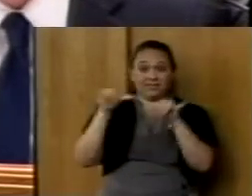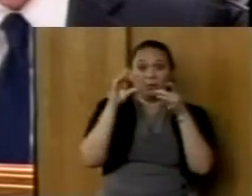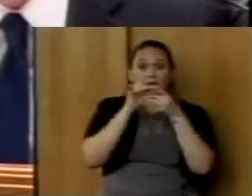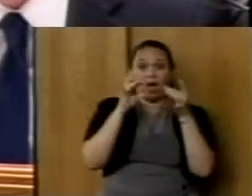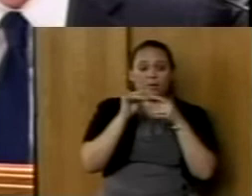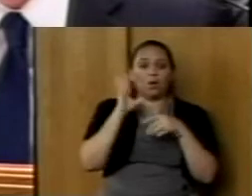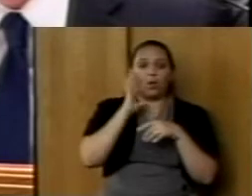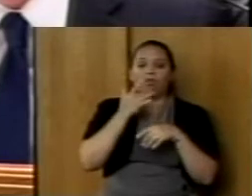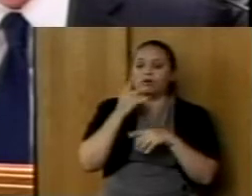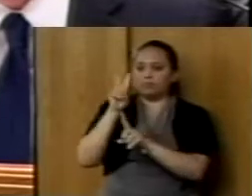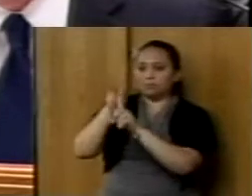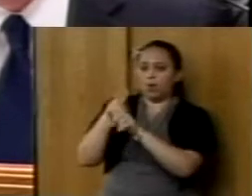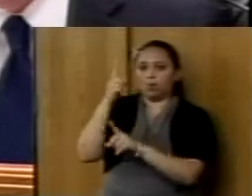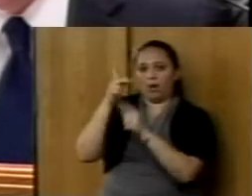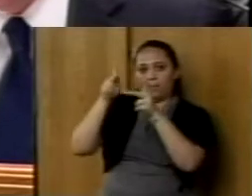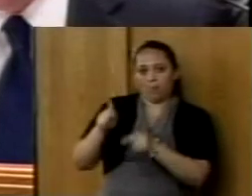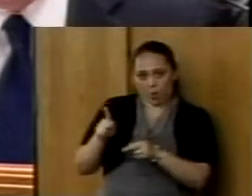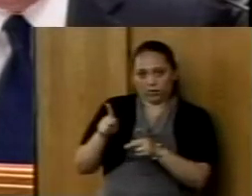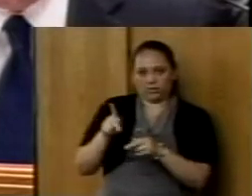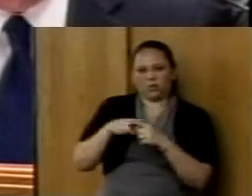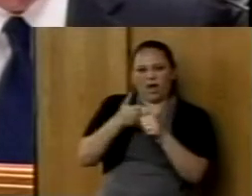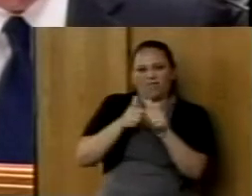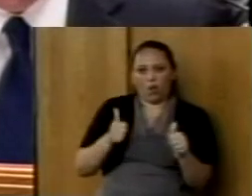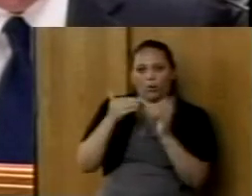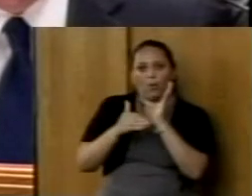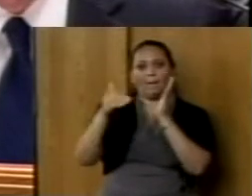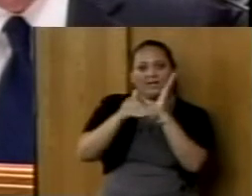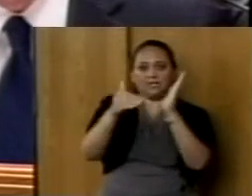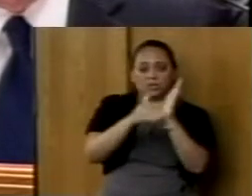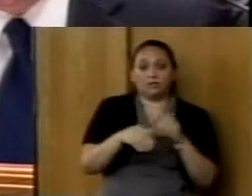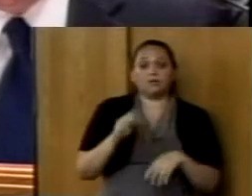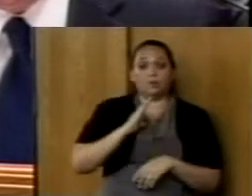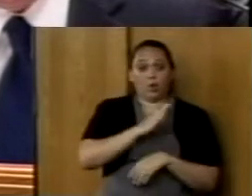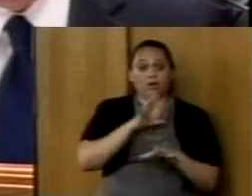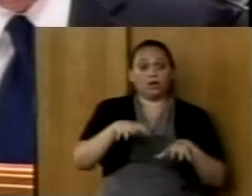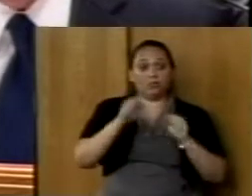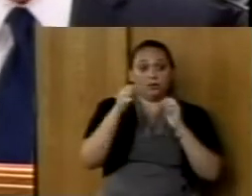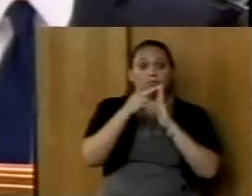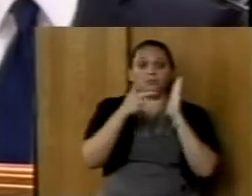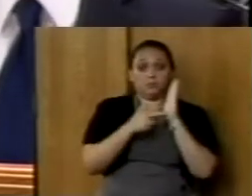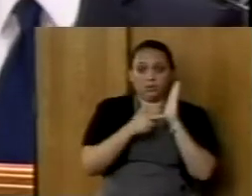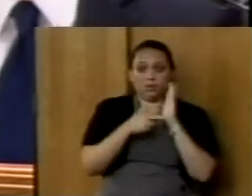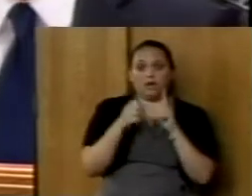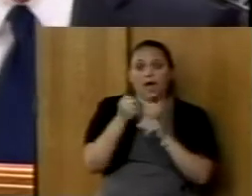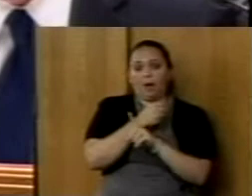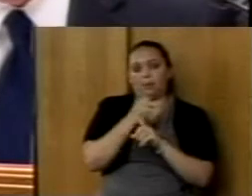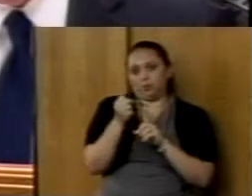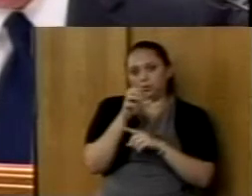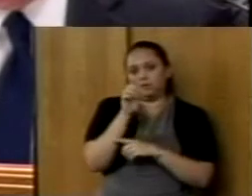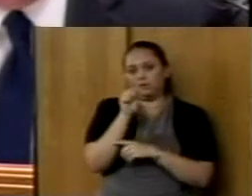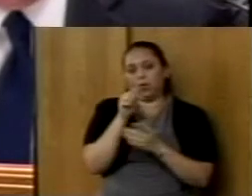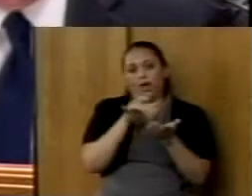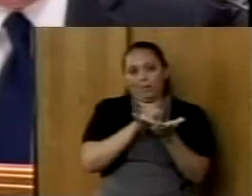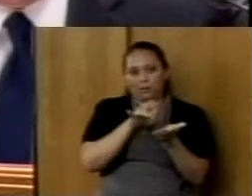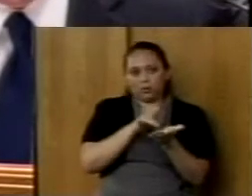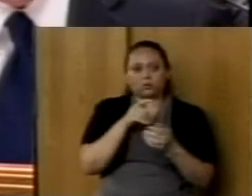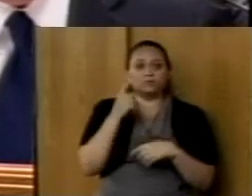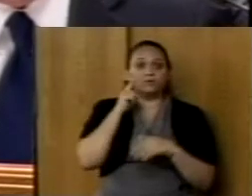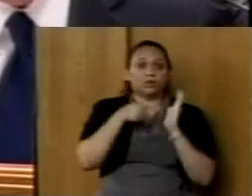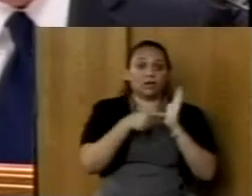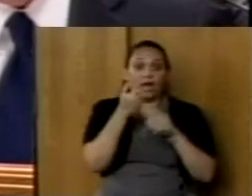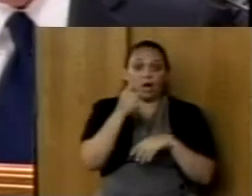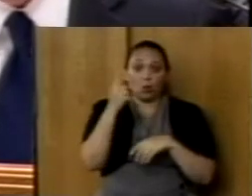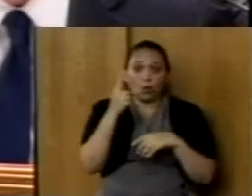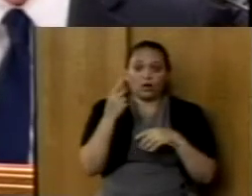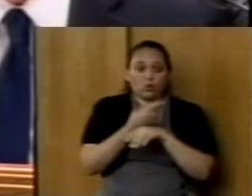designate a spokesperson to avoid needless repetition. The board has adopted rules to preclude the abuse of open forum by, for example, anyone